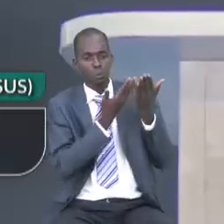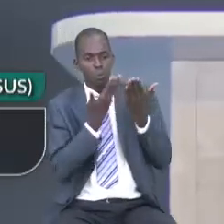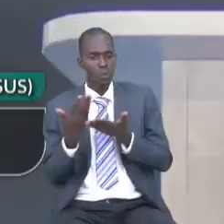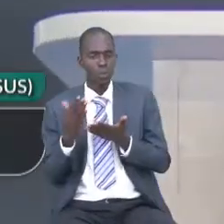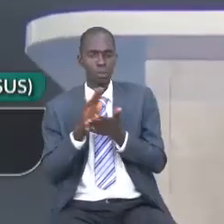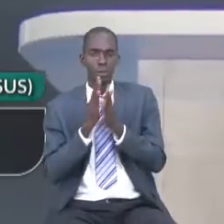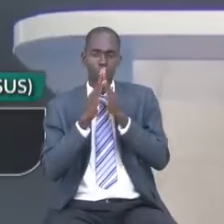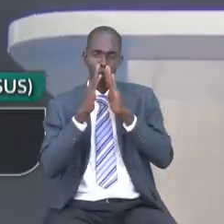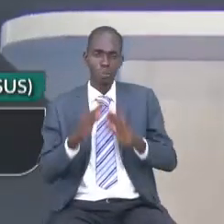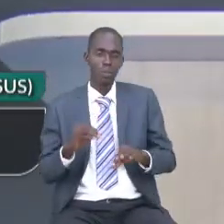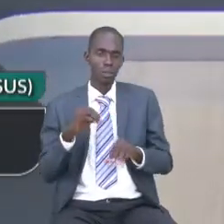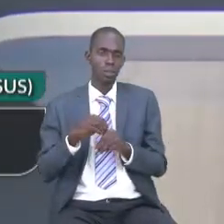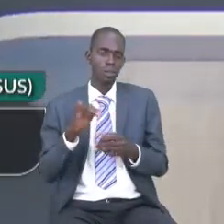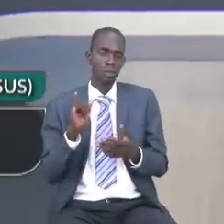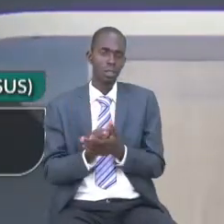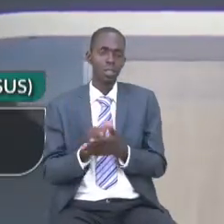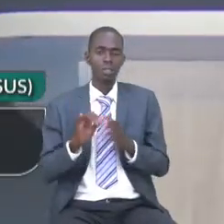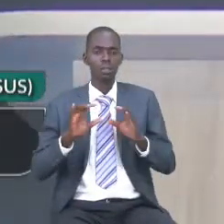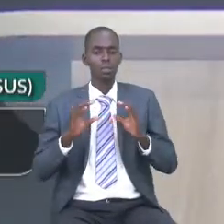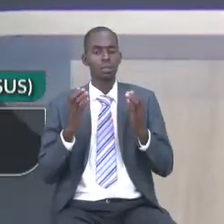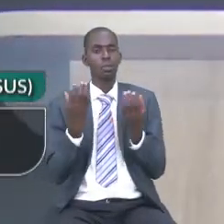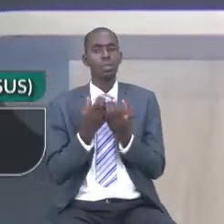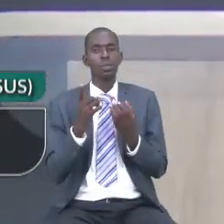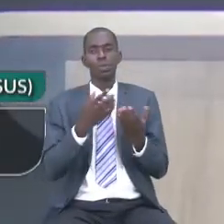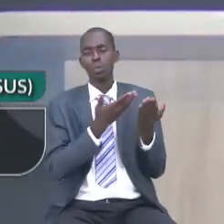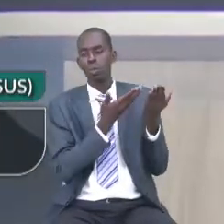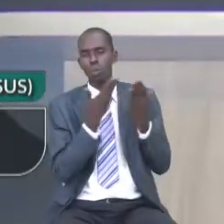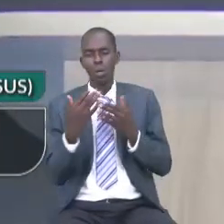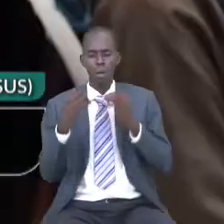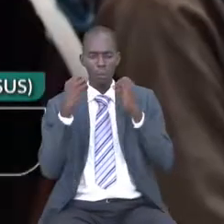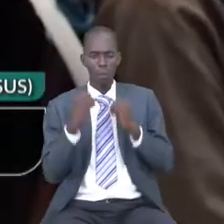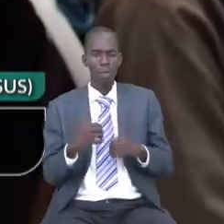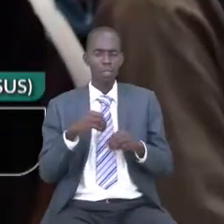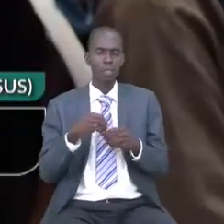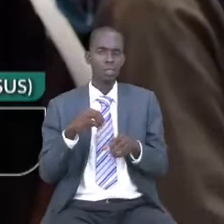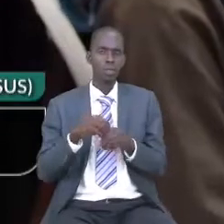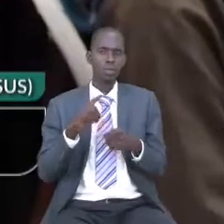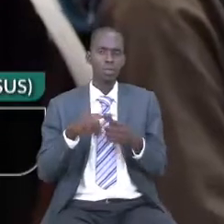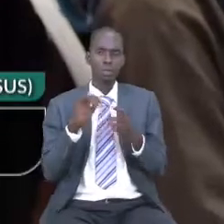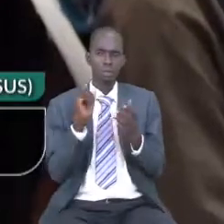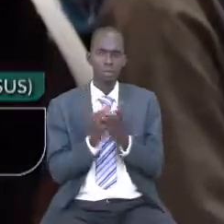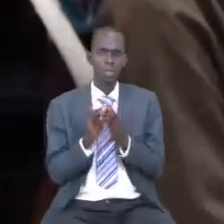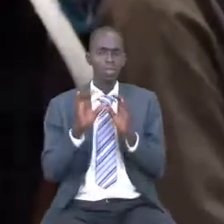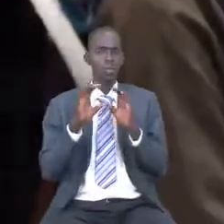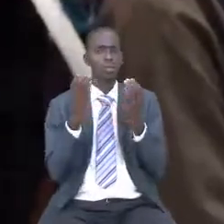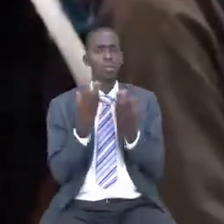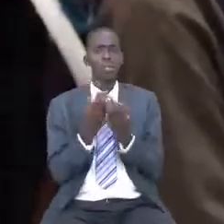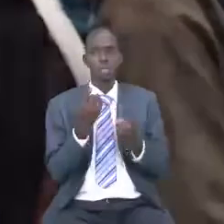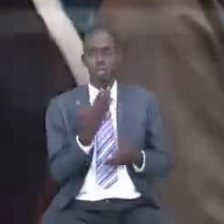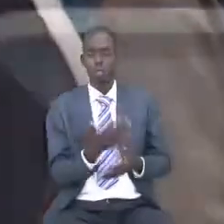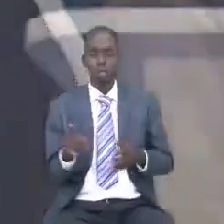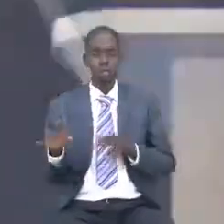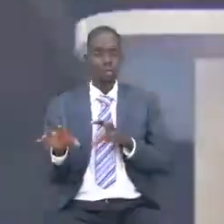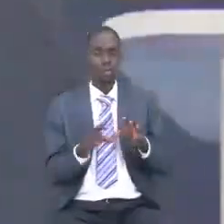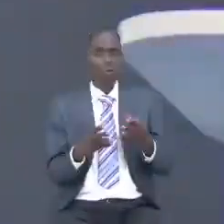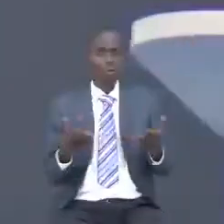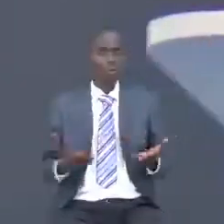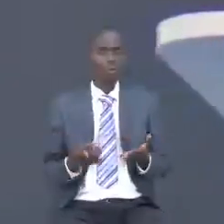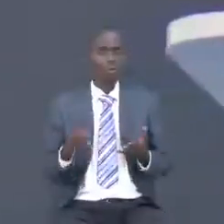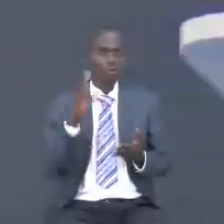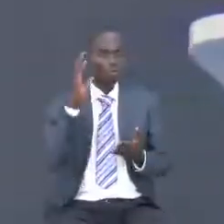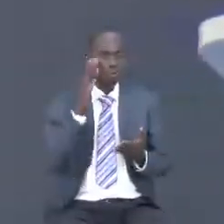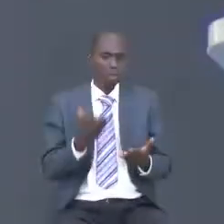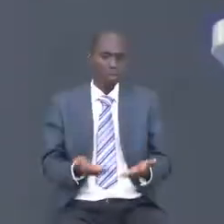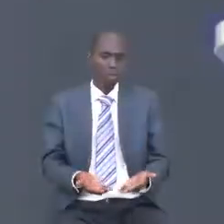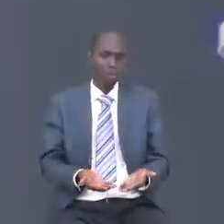that community. You bring power in that community. And the things you do there, you lift up